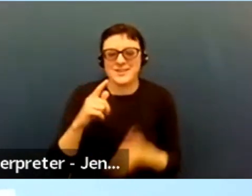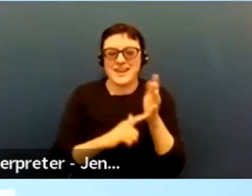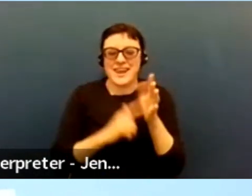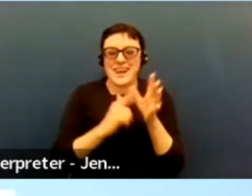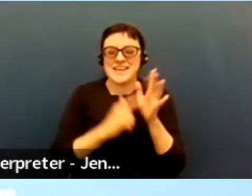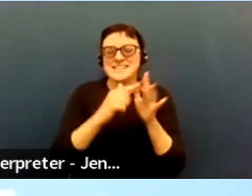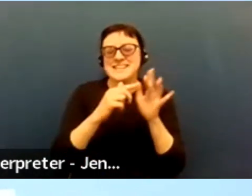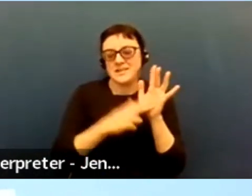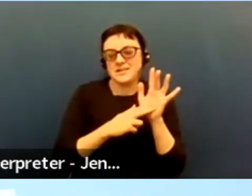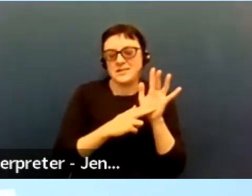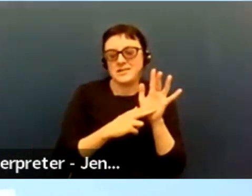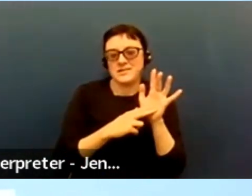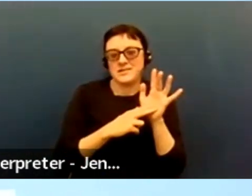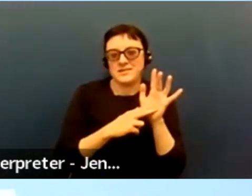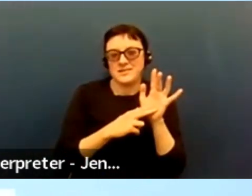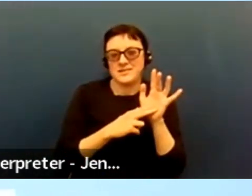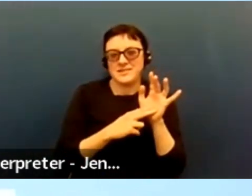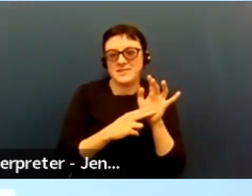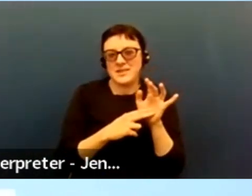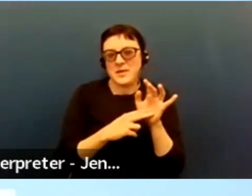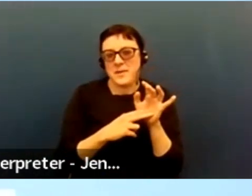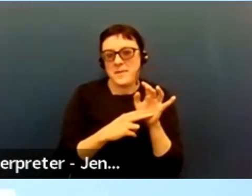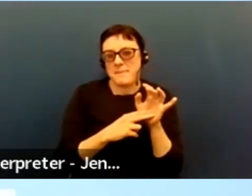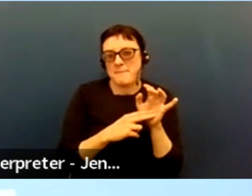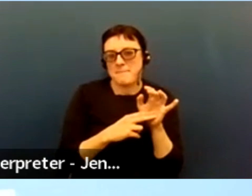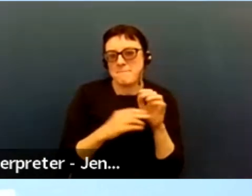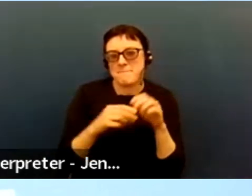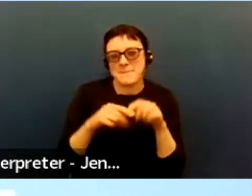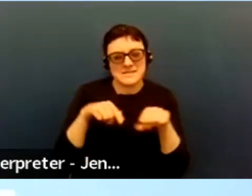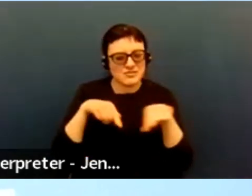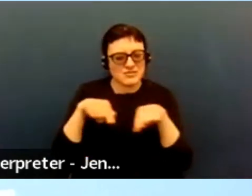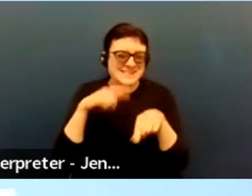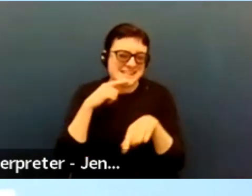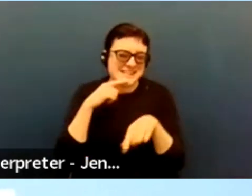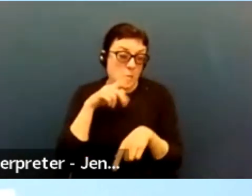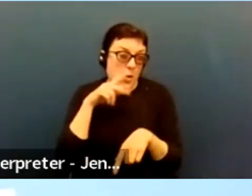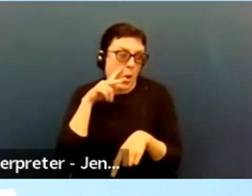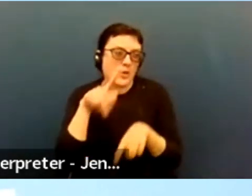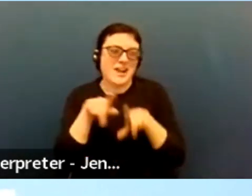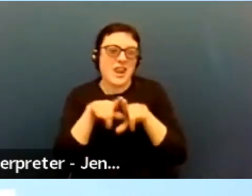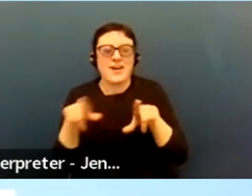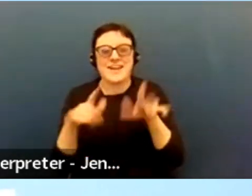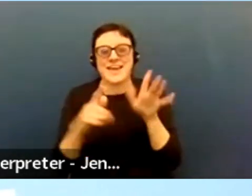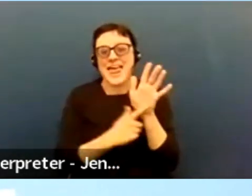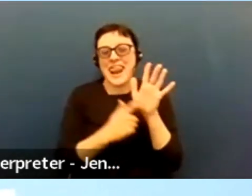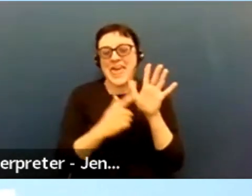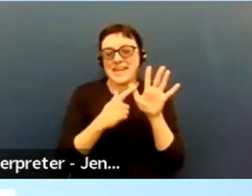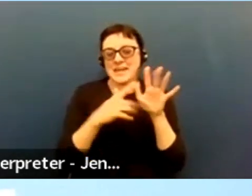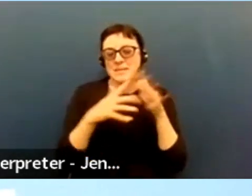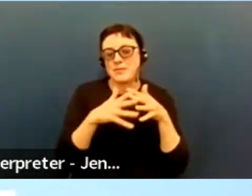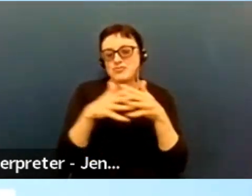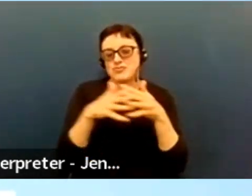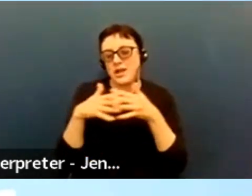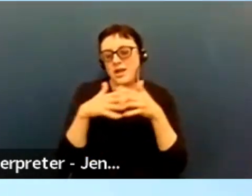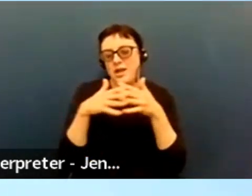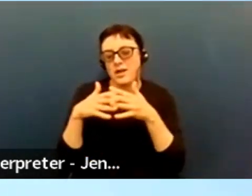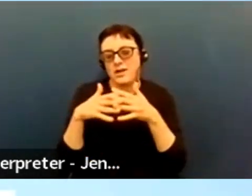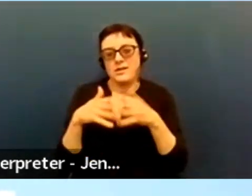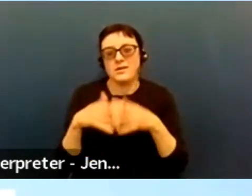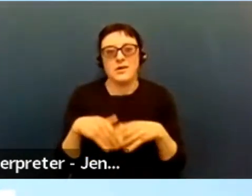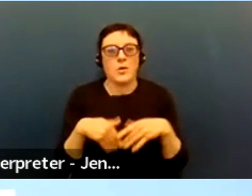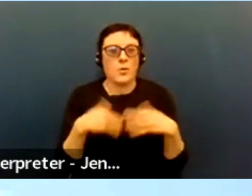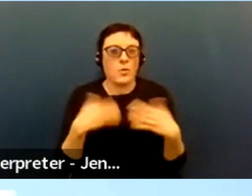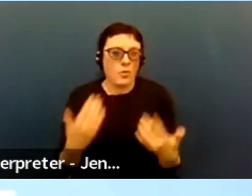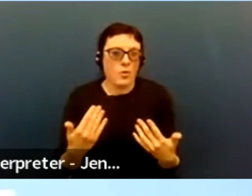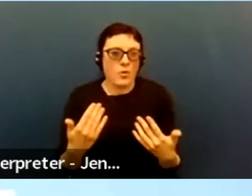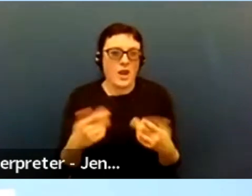that they were going to. A lot of the characters, not all, but a lot of them look very Latin. You know, he said it somewhere that